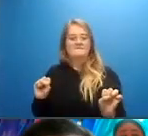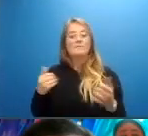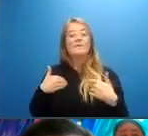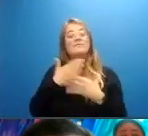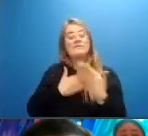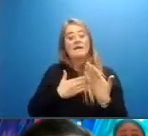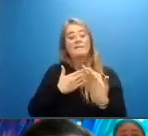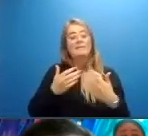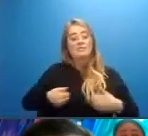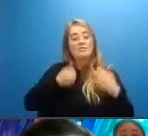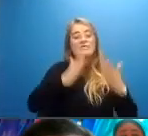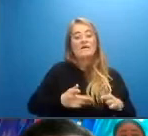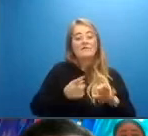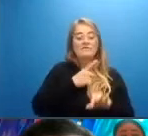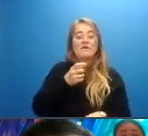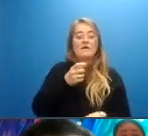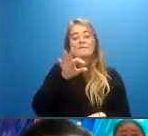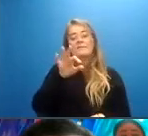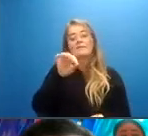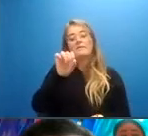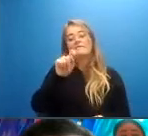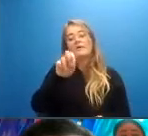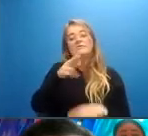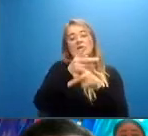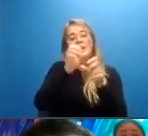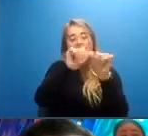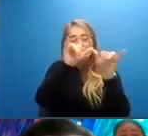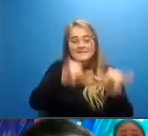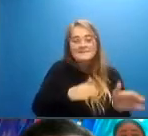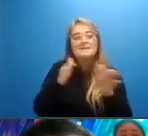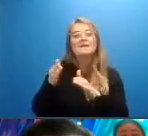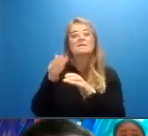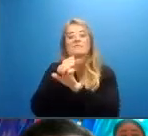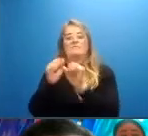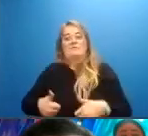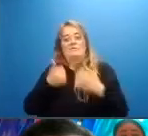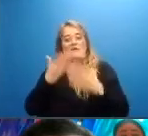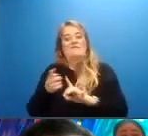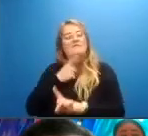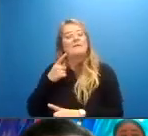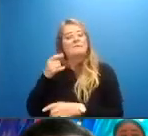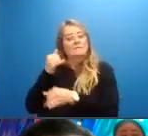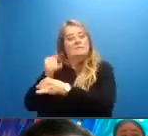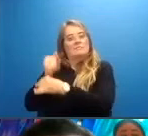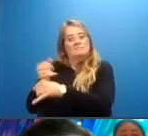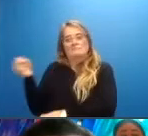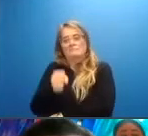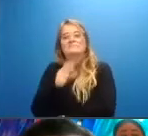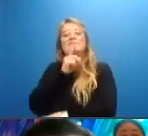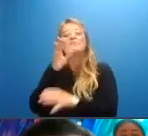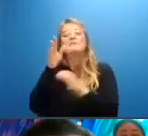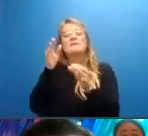schools, survivors of the foster care system, that we need to open our hearts and open our minds to inviting them in